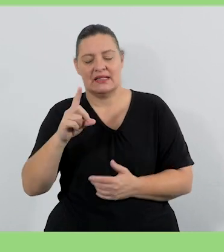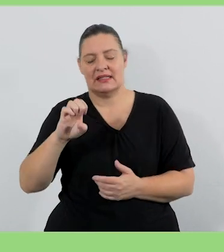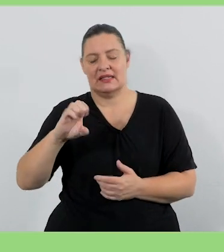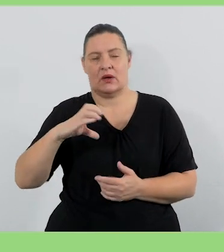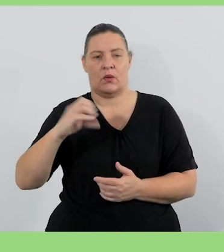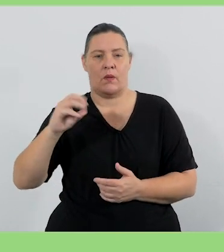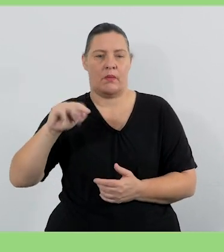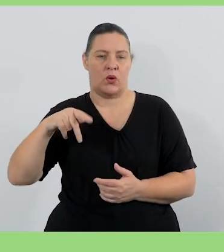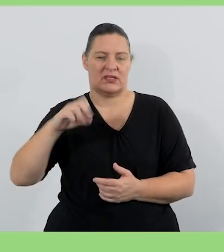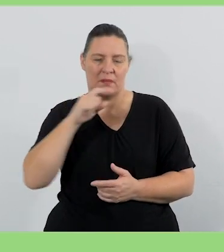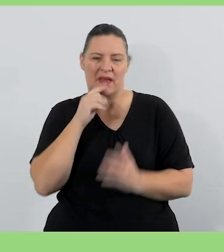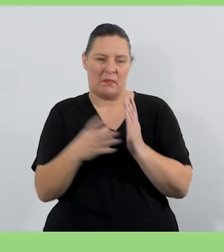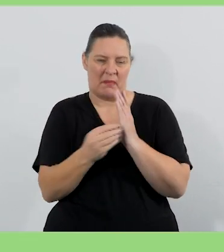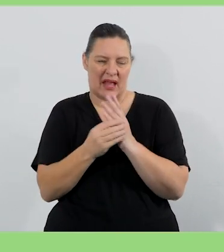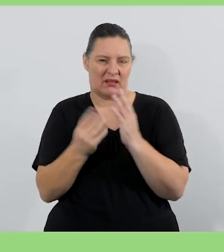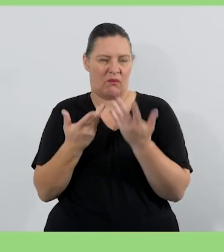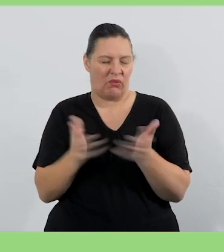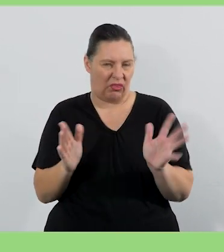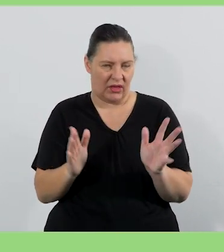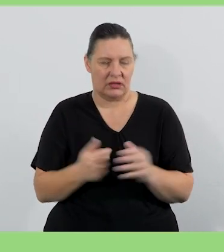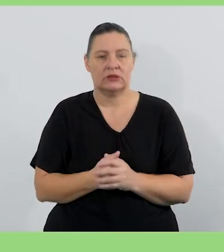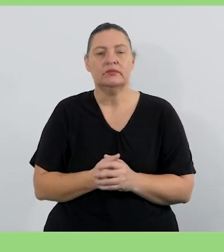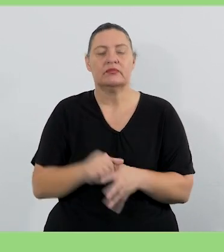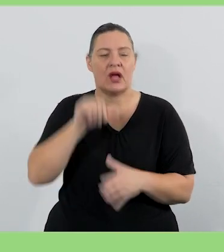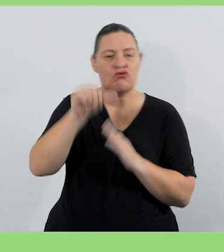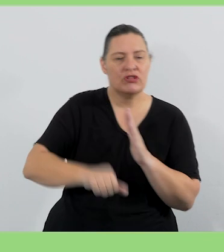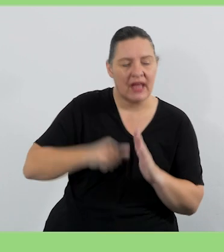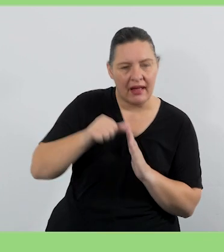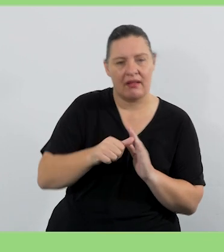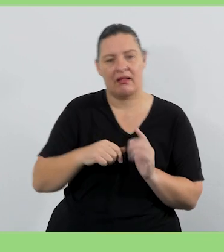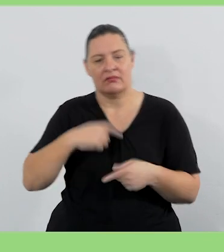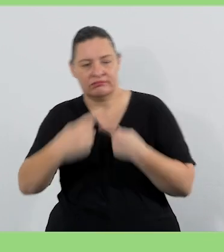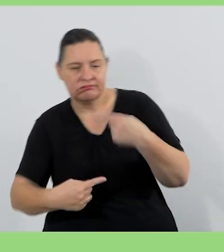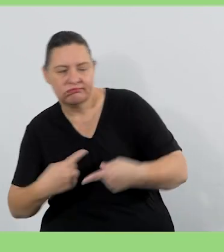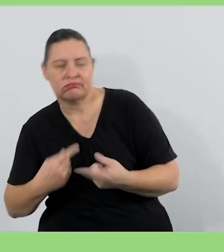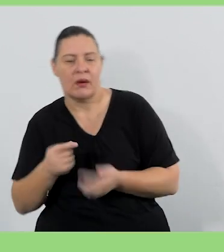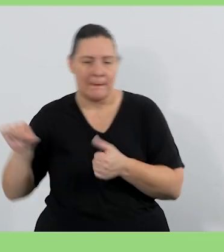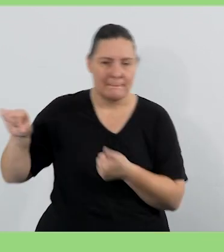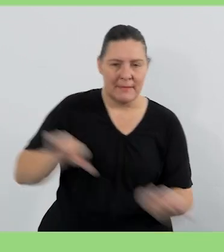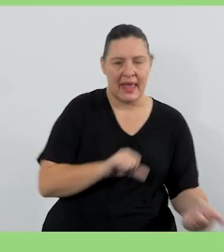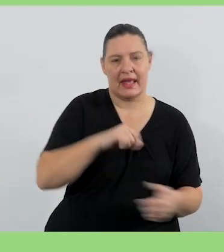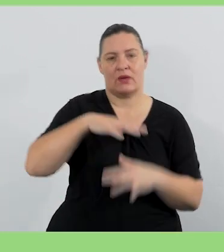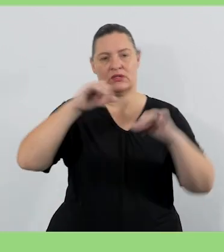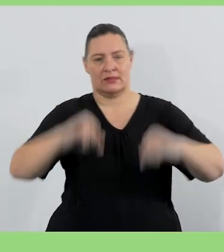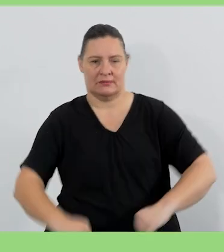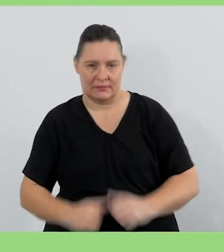explained earlier. Decomposers recycle nutrients back into the